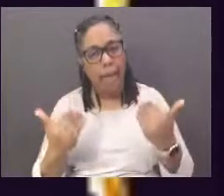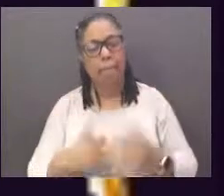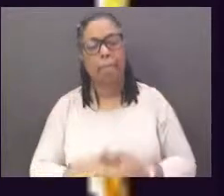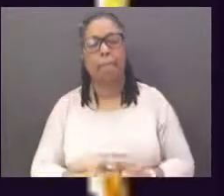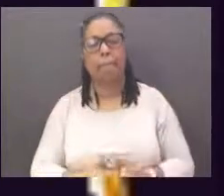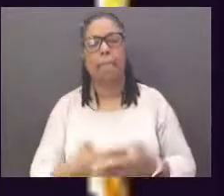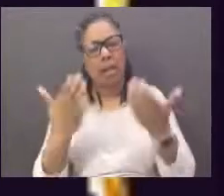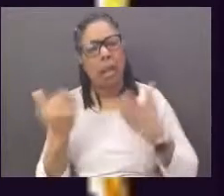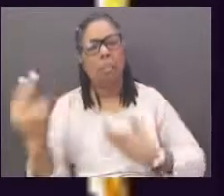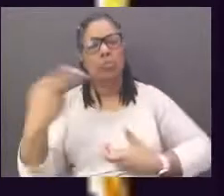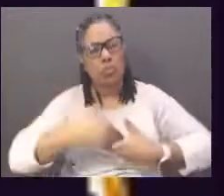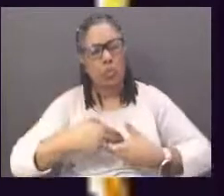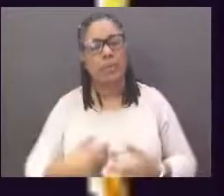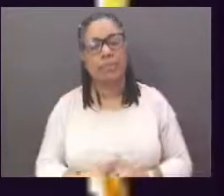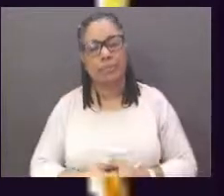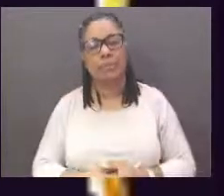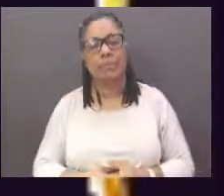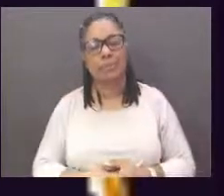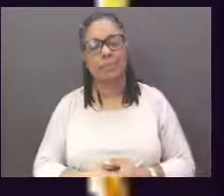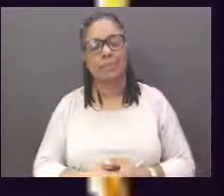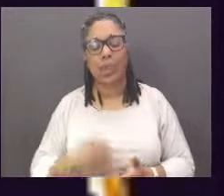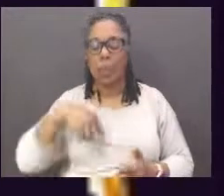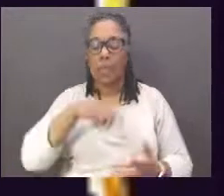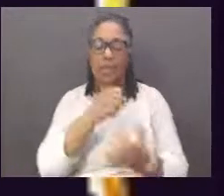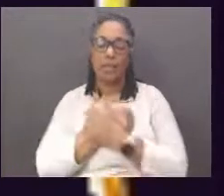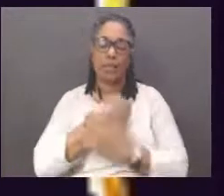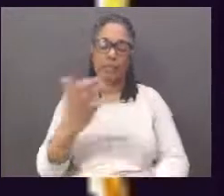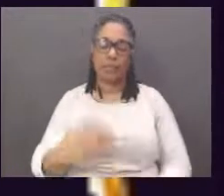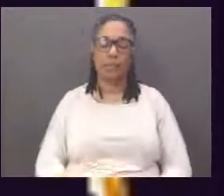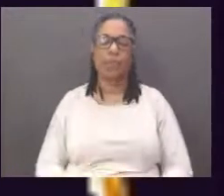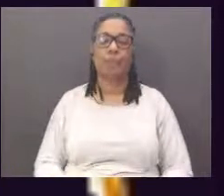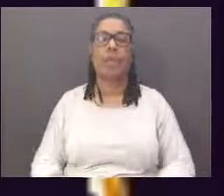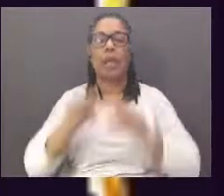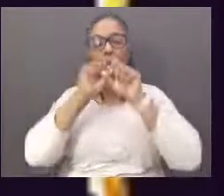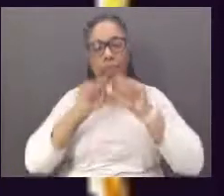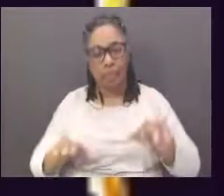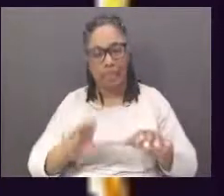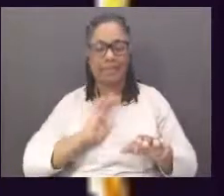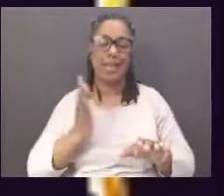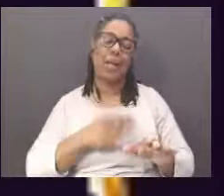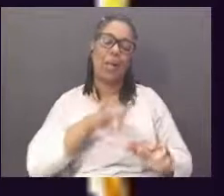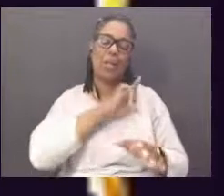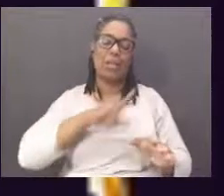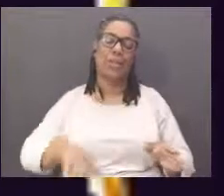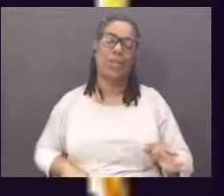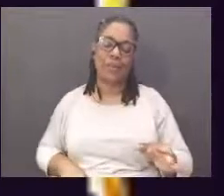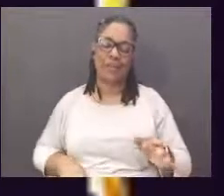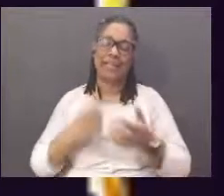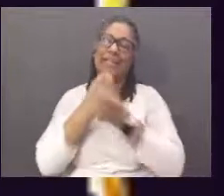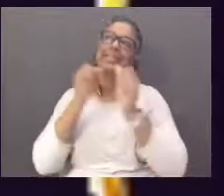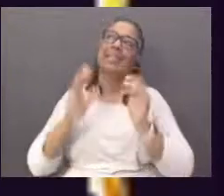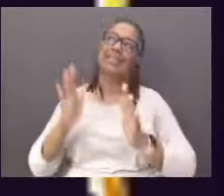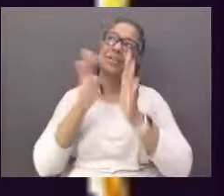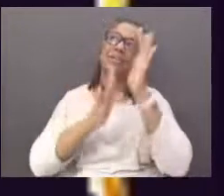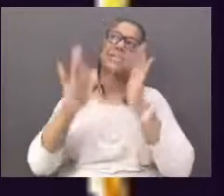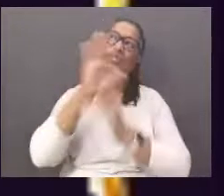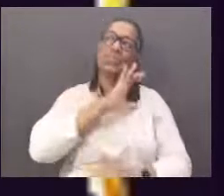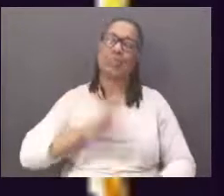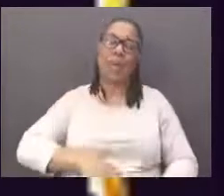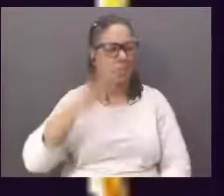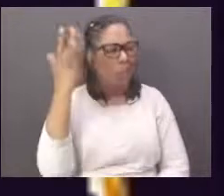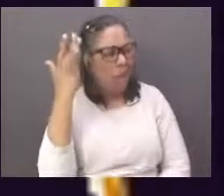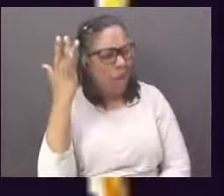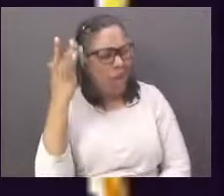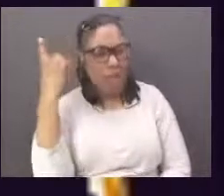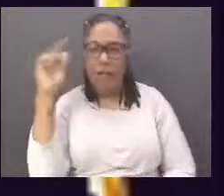now? We love you, and we bless our Lord and Savior, Jesus Christ, for all that he has